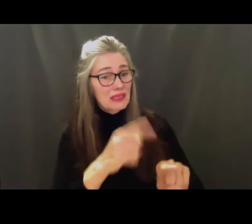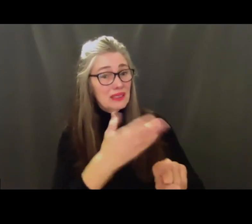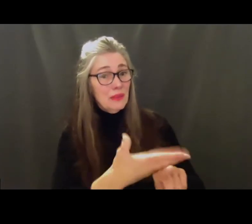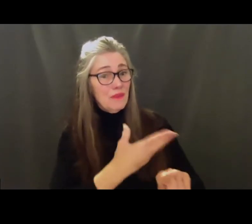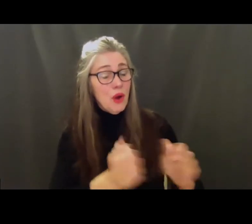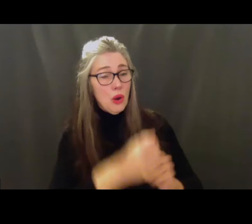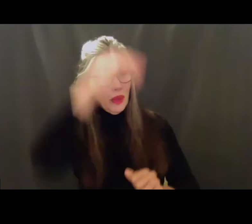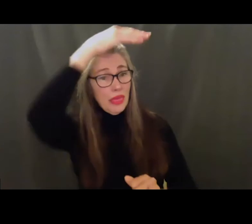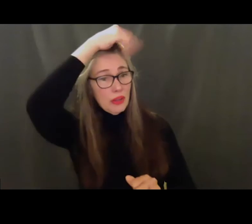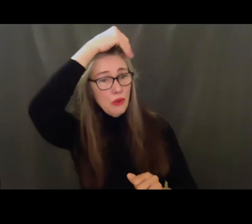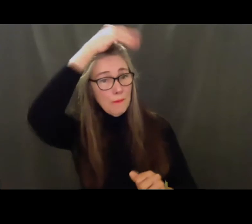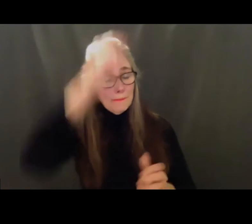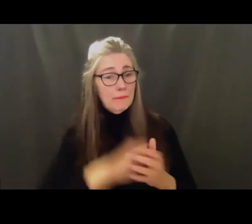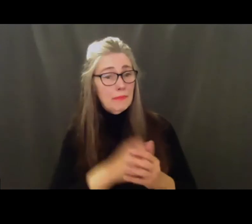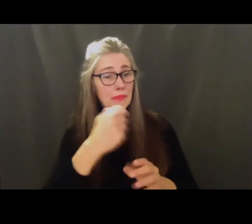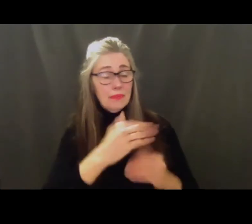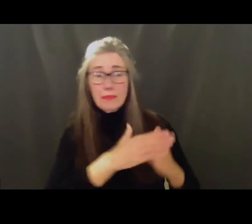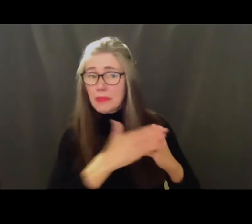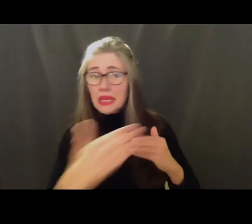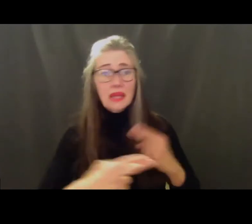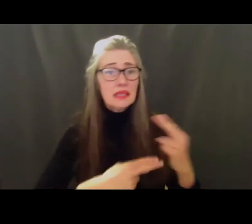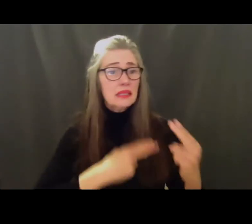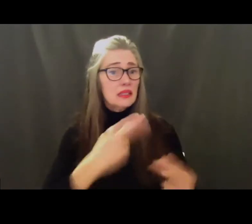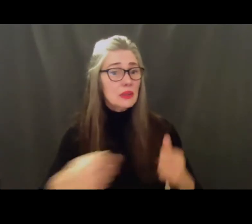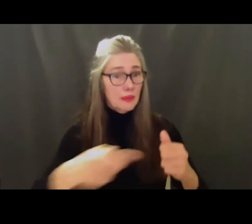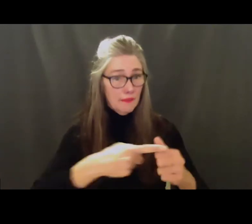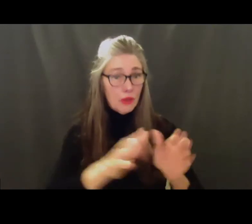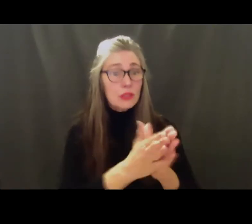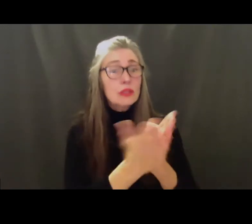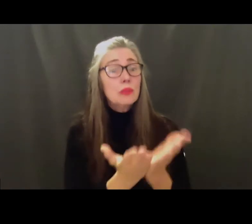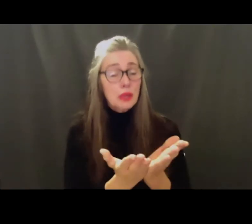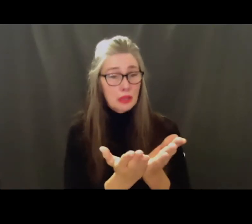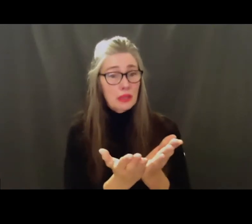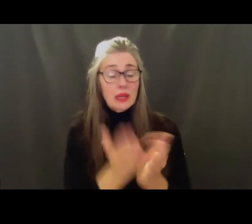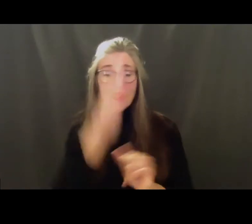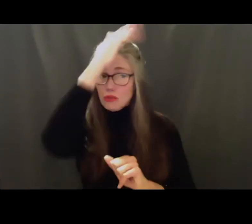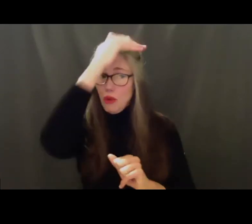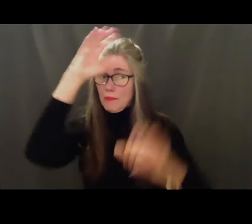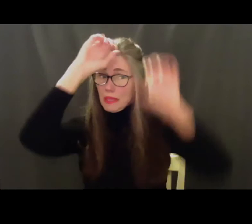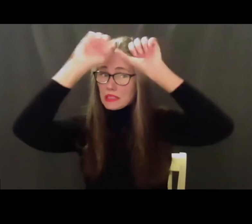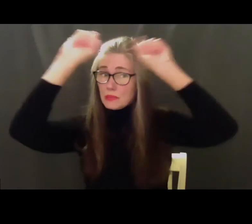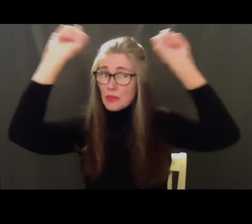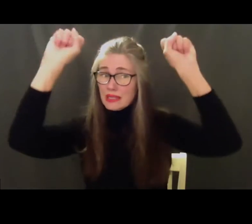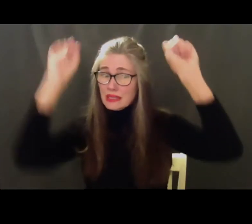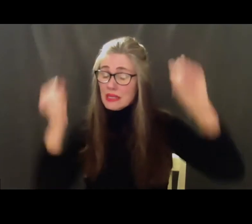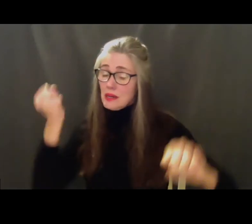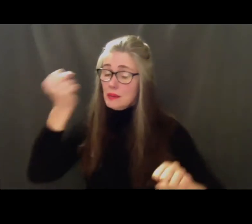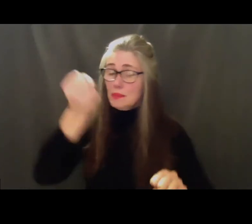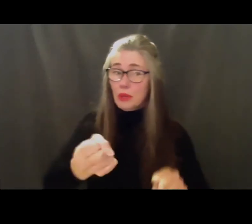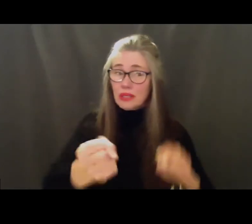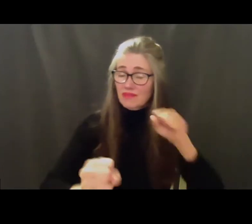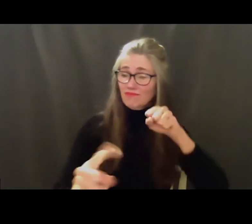Trump beyond American history. And it's the first book to put Trump's presidency in a global